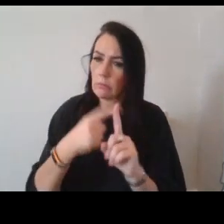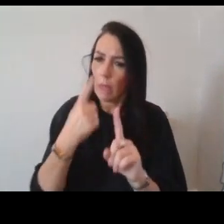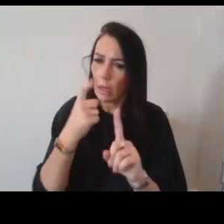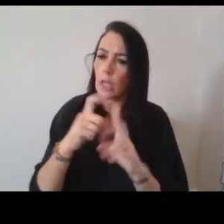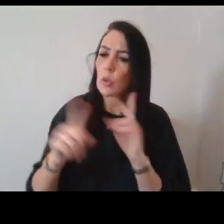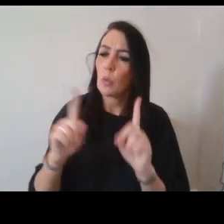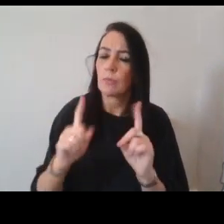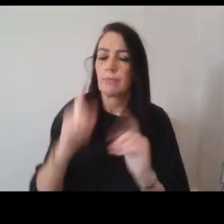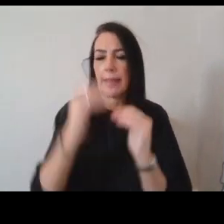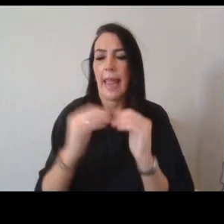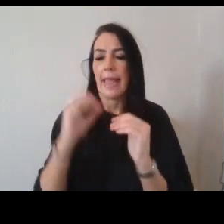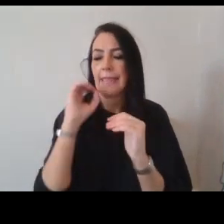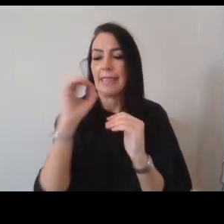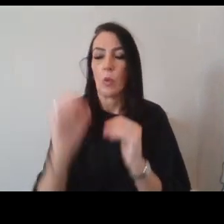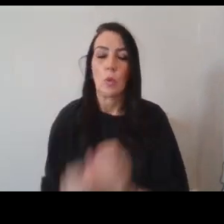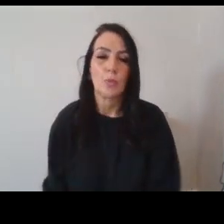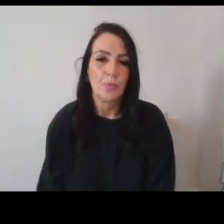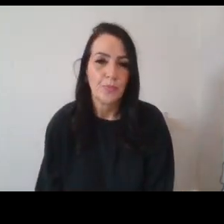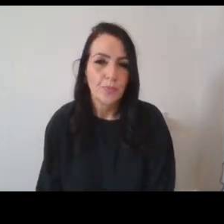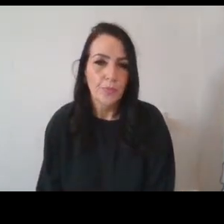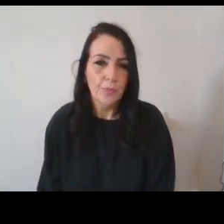Next slide, please, Nora.